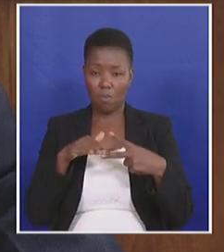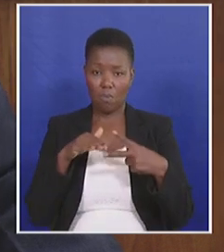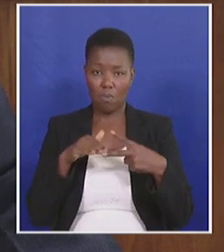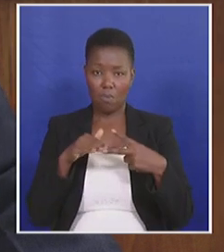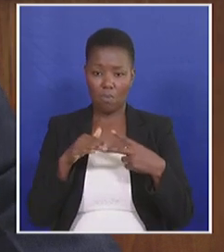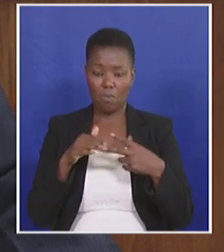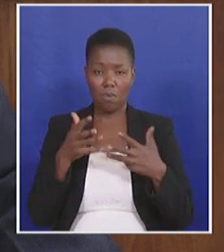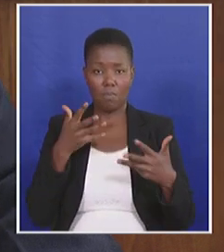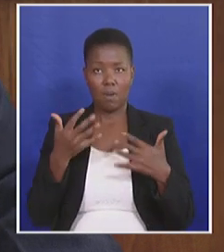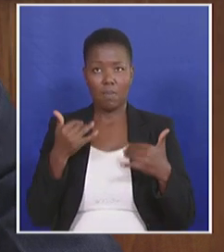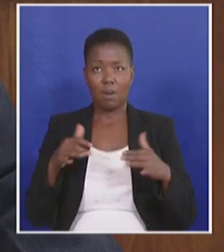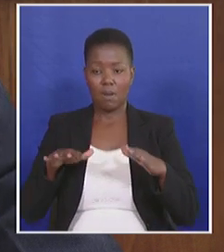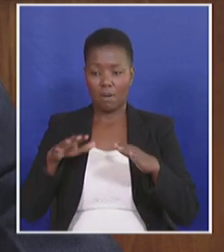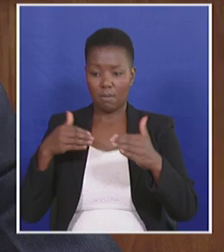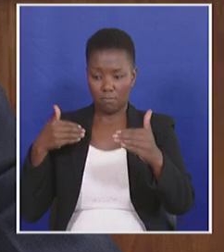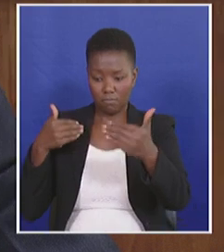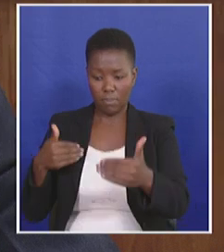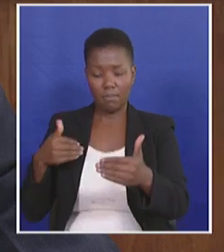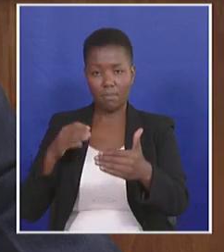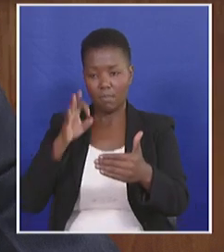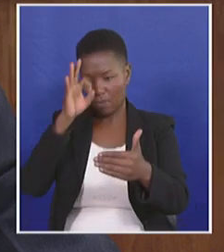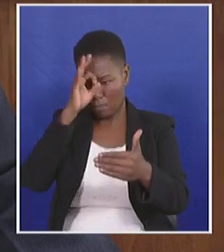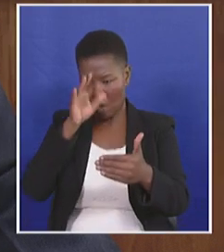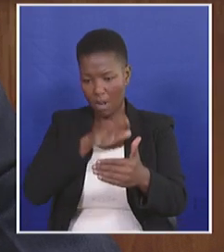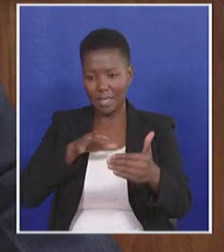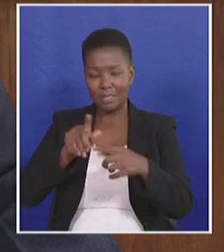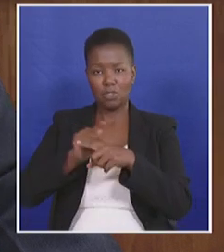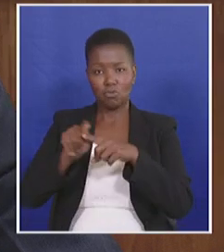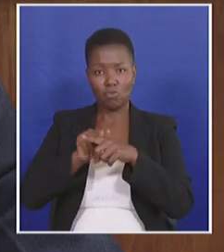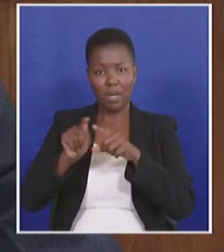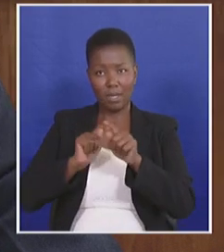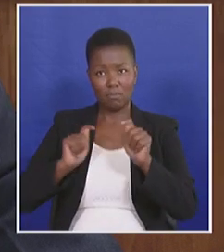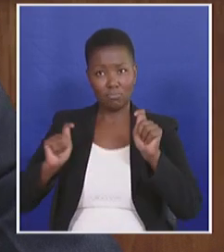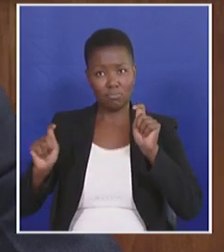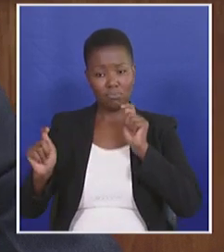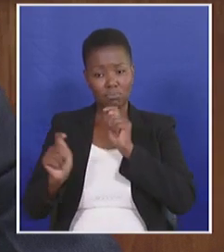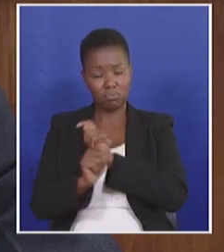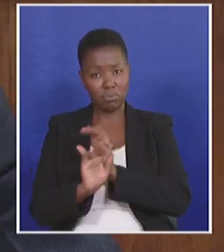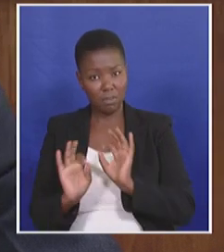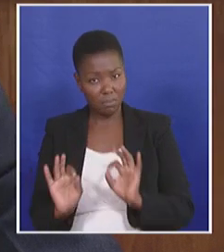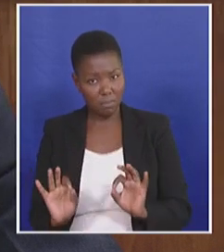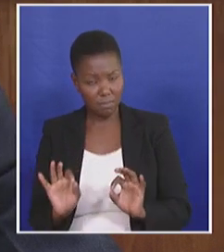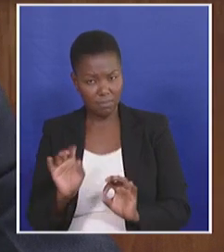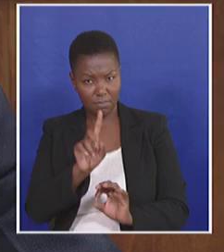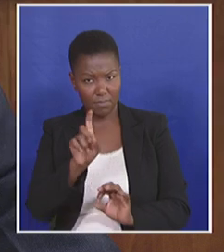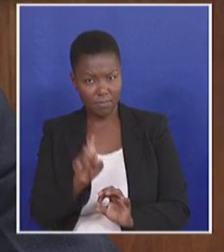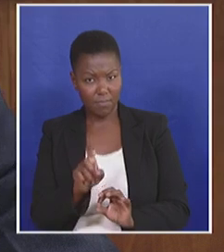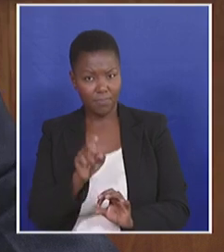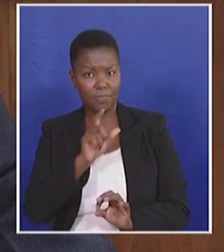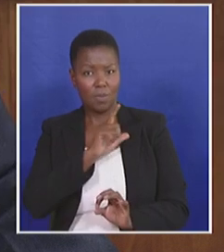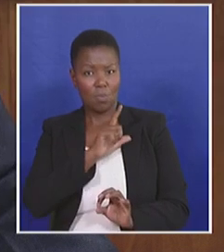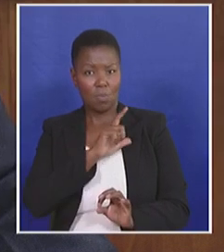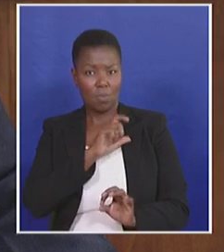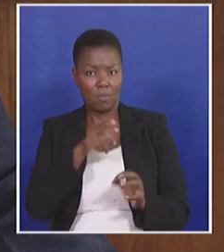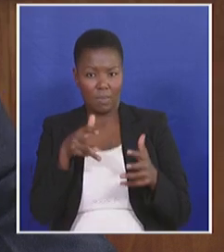some transformation of the way the police officers are trained has happened before? I'm saying because from the responses